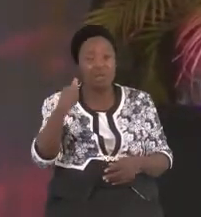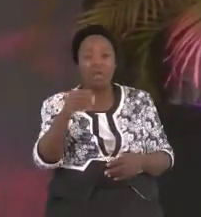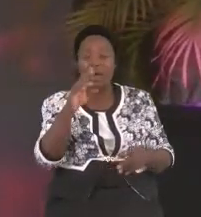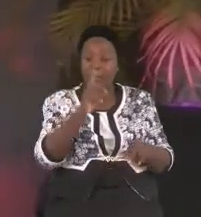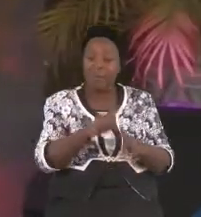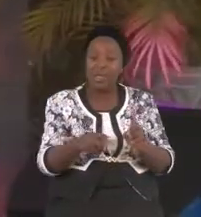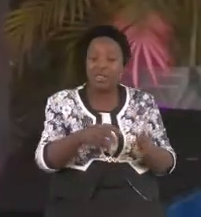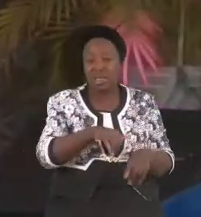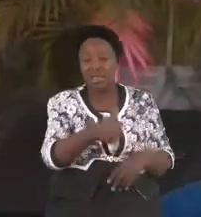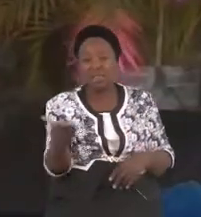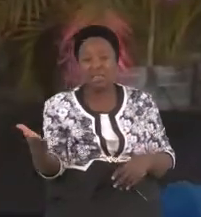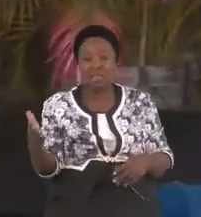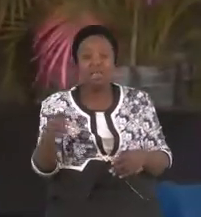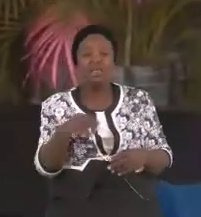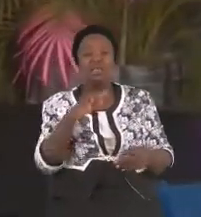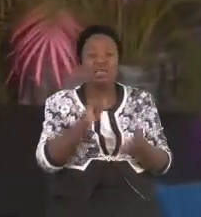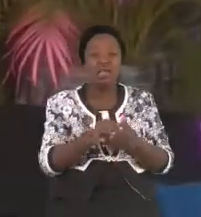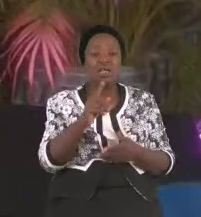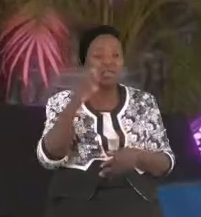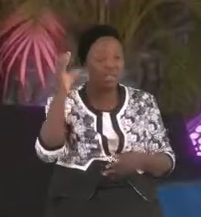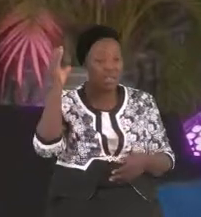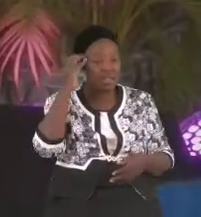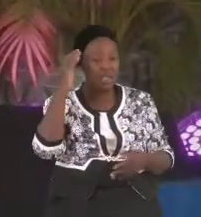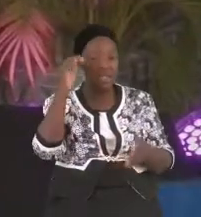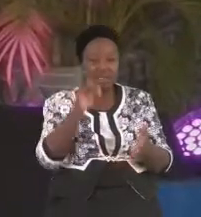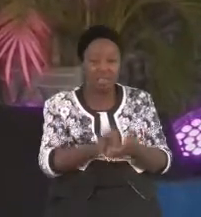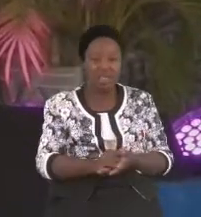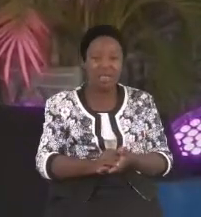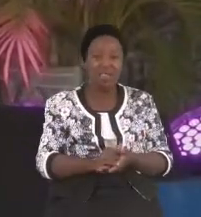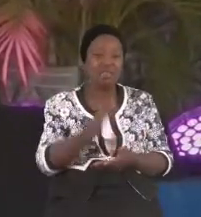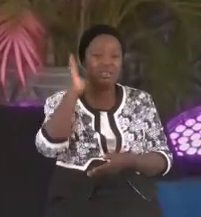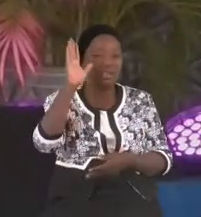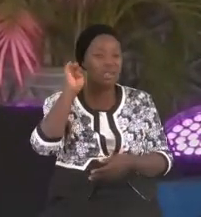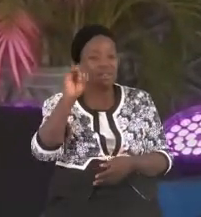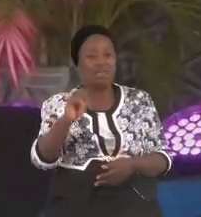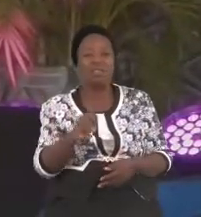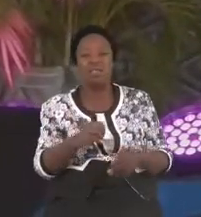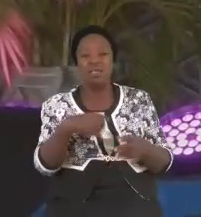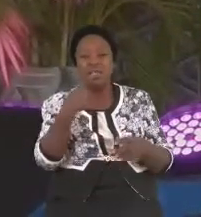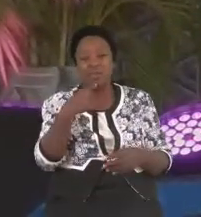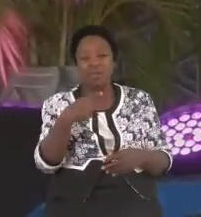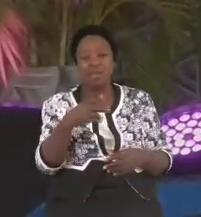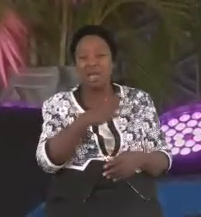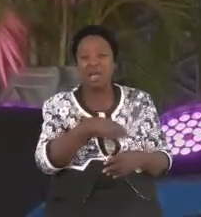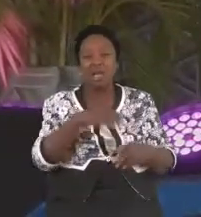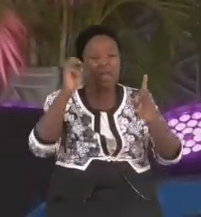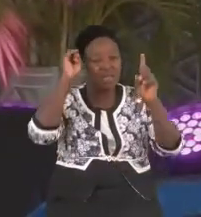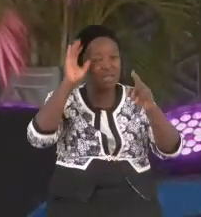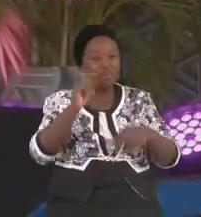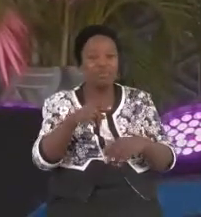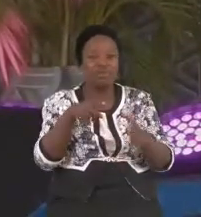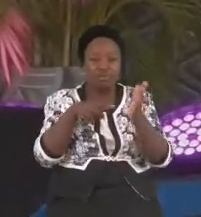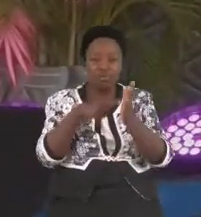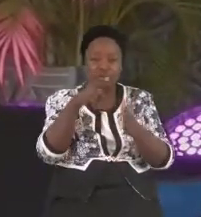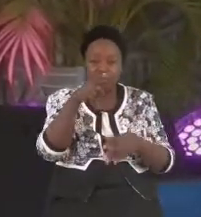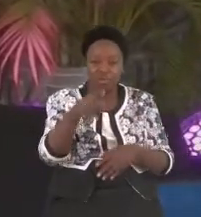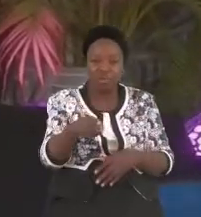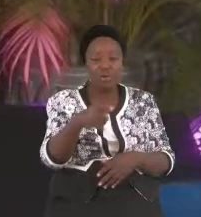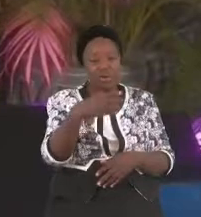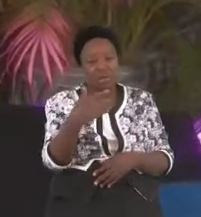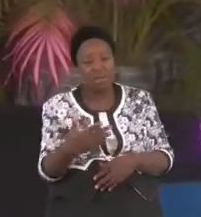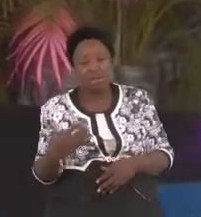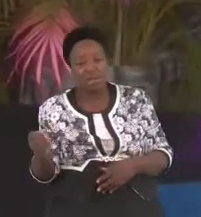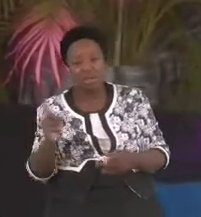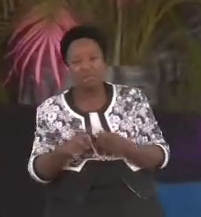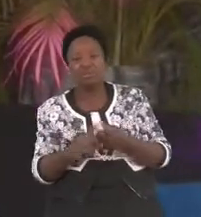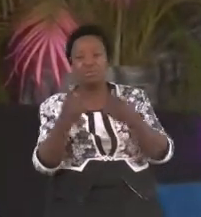whatsoever he shall hear, that shall he speak, and he will show you things to